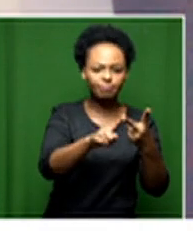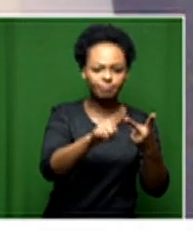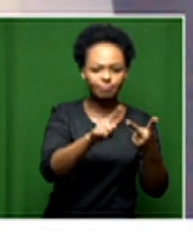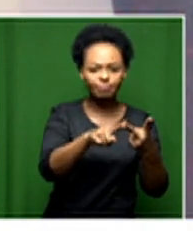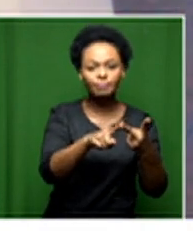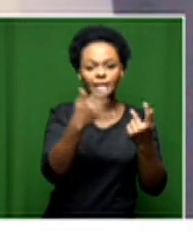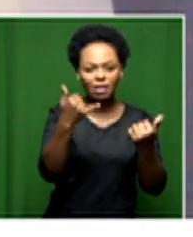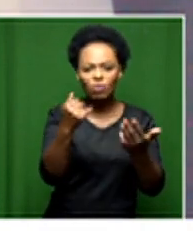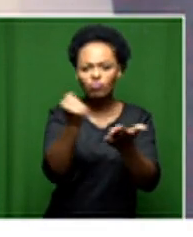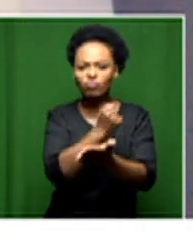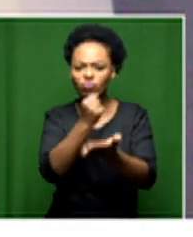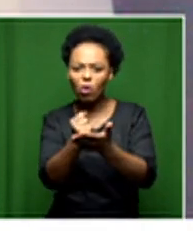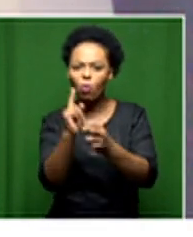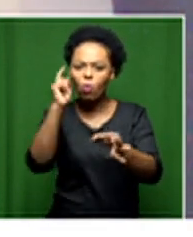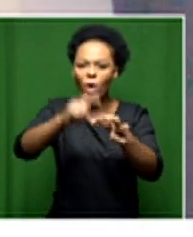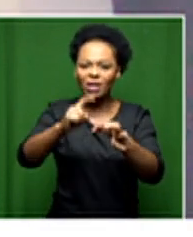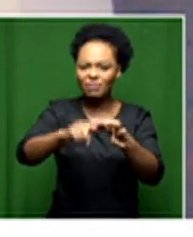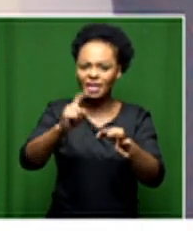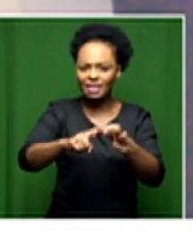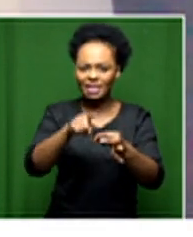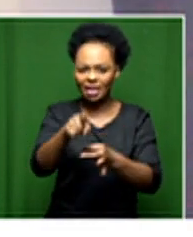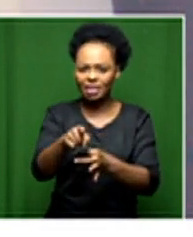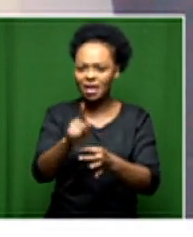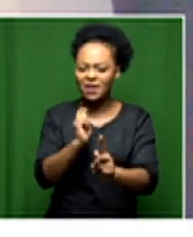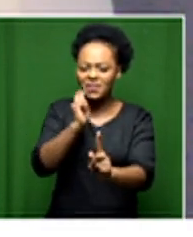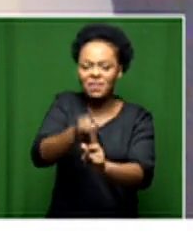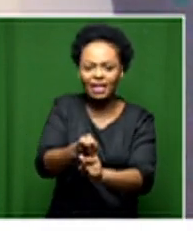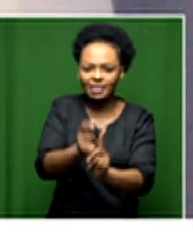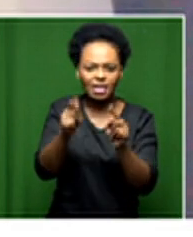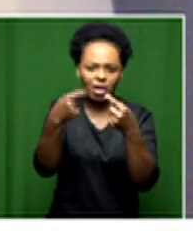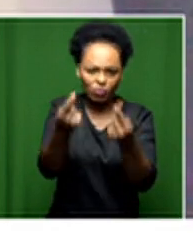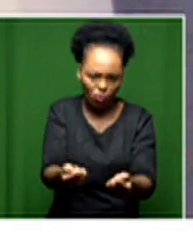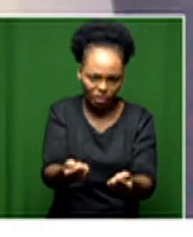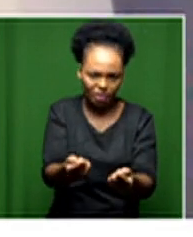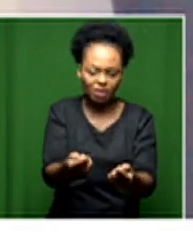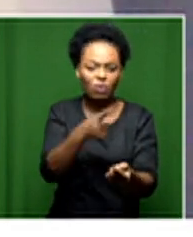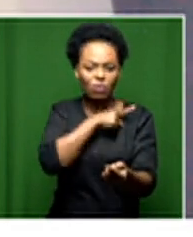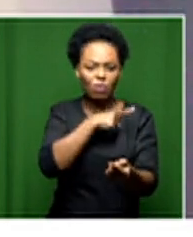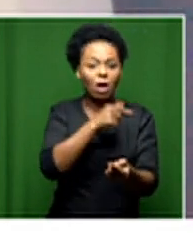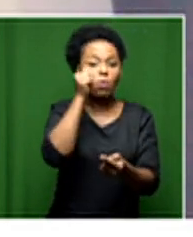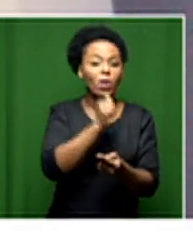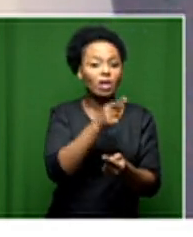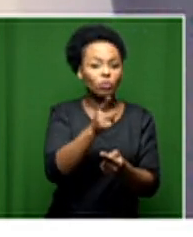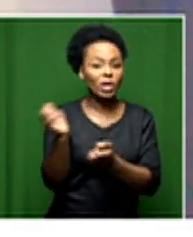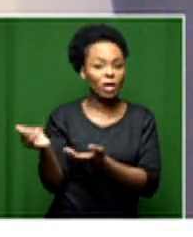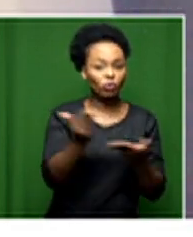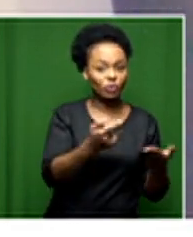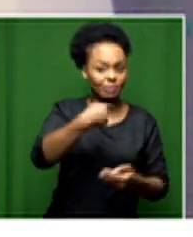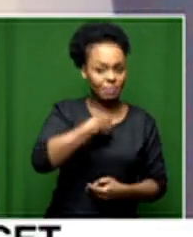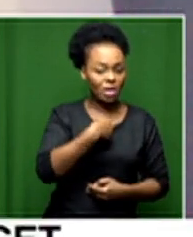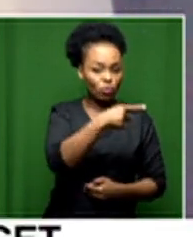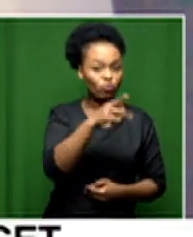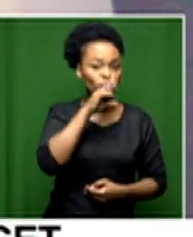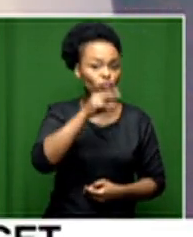are enrolled in qualifications that are not funded. Here is the effect of this, Sakina. When you introduced me, you spoke